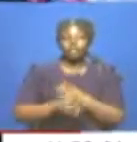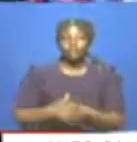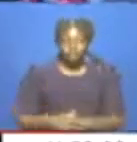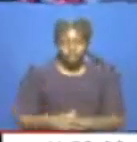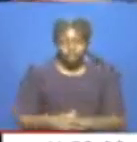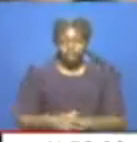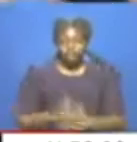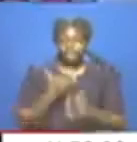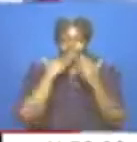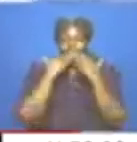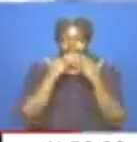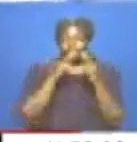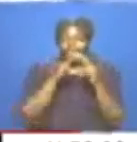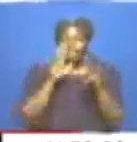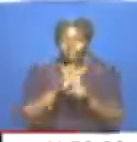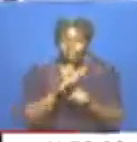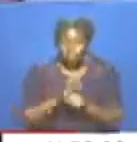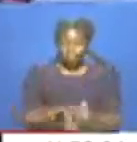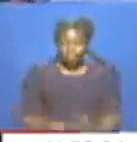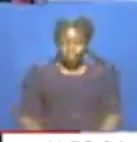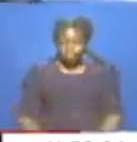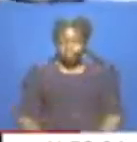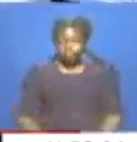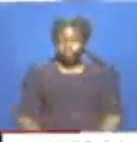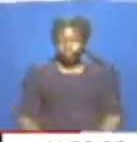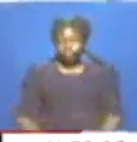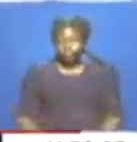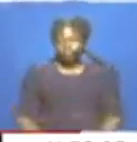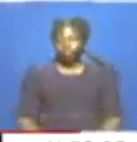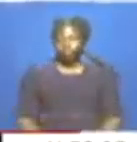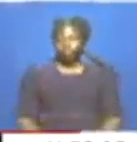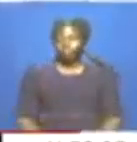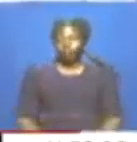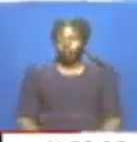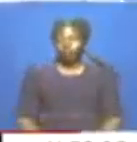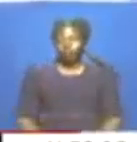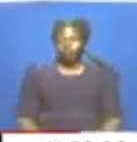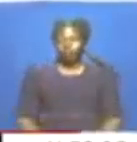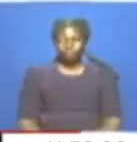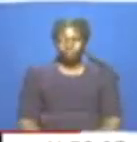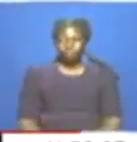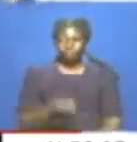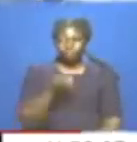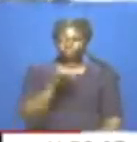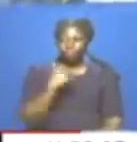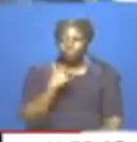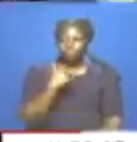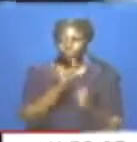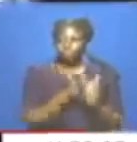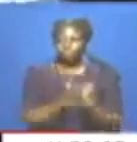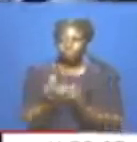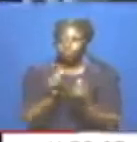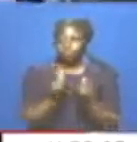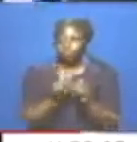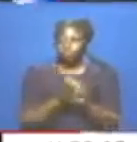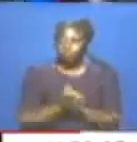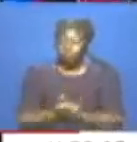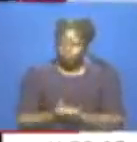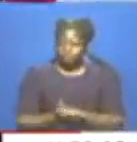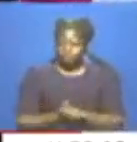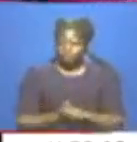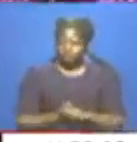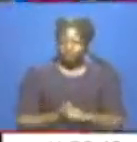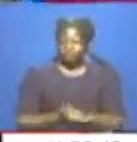Thank you very much. So, Mr. Abdi, what kind of plans do you have? Maybe we could just switch.